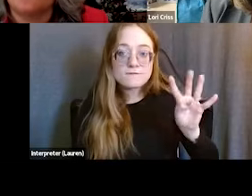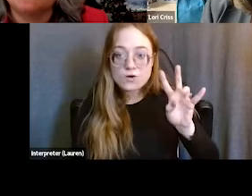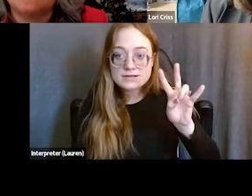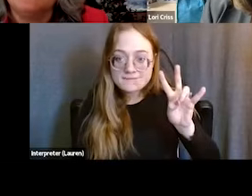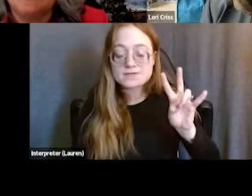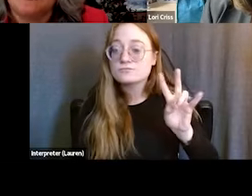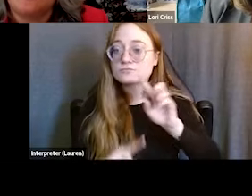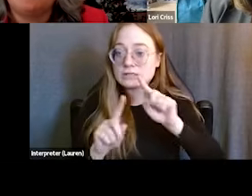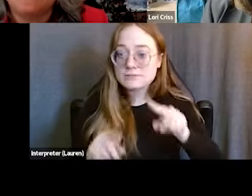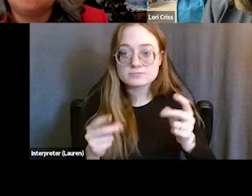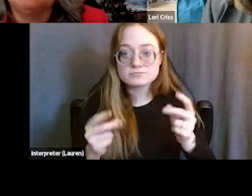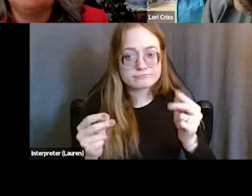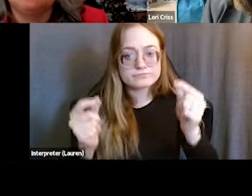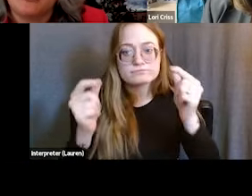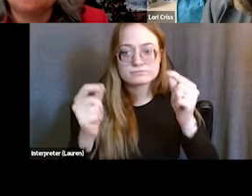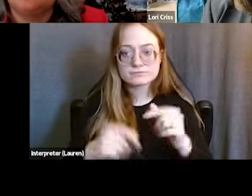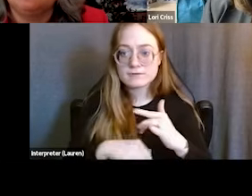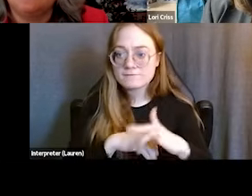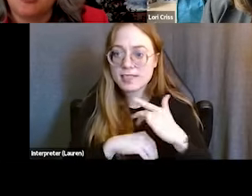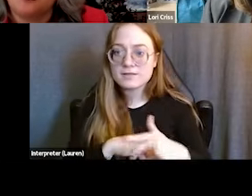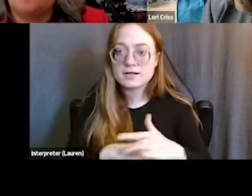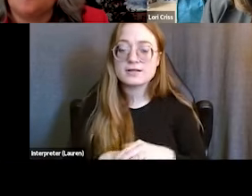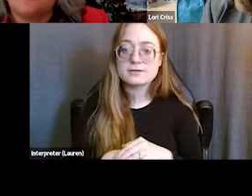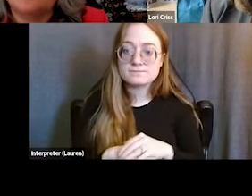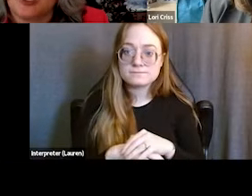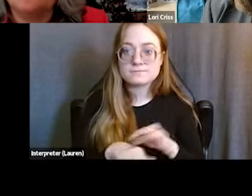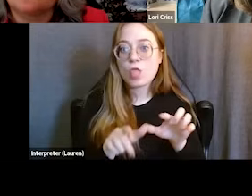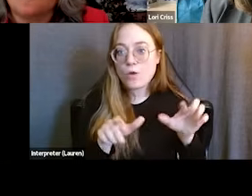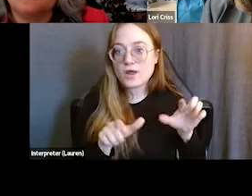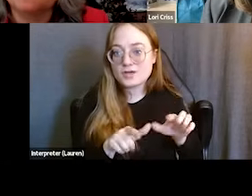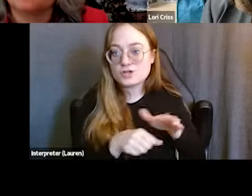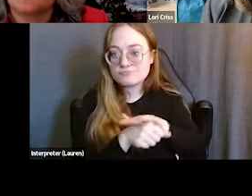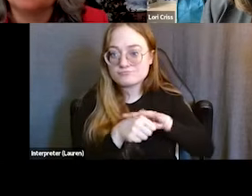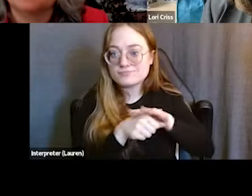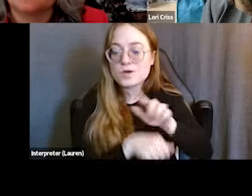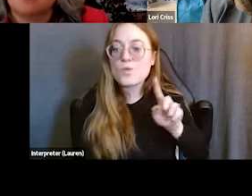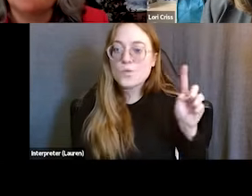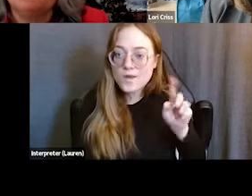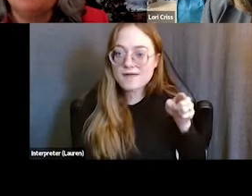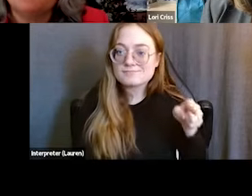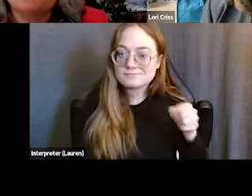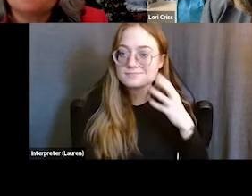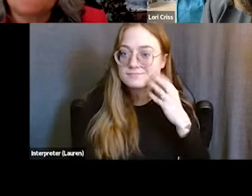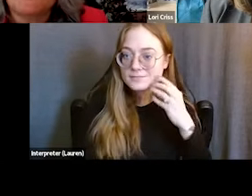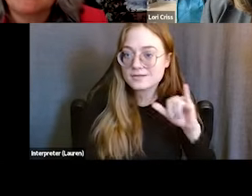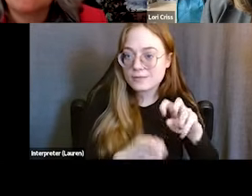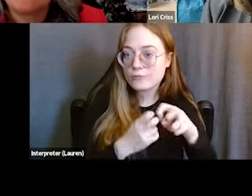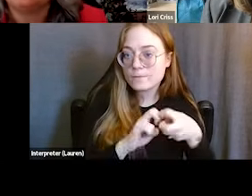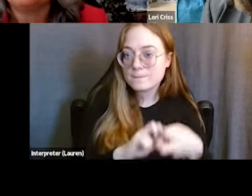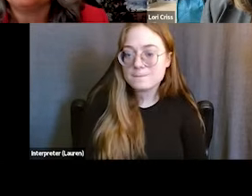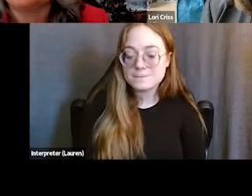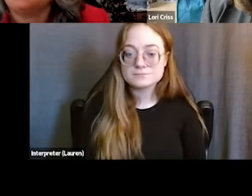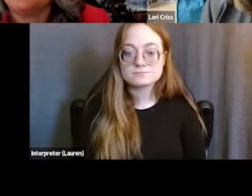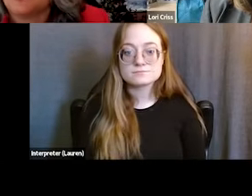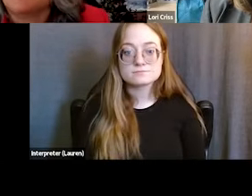very quickly, and in the location where the child or family is experiencing the problem.